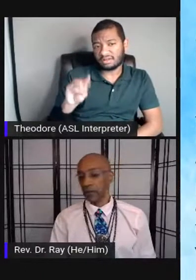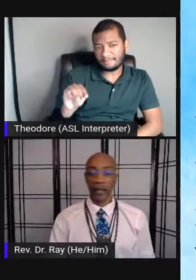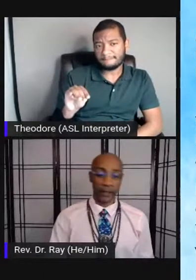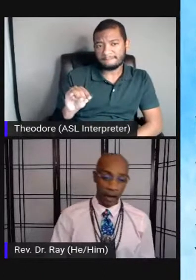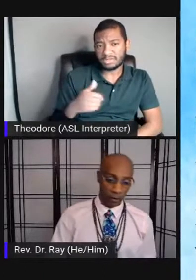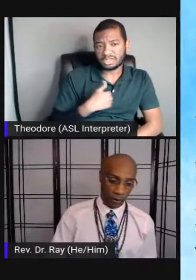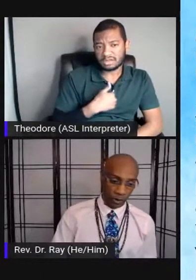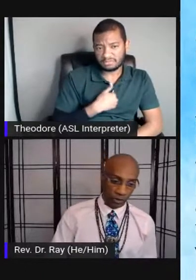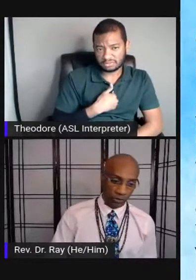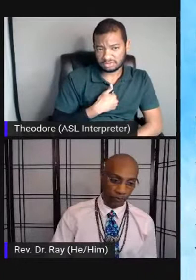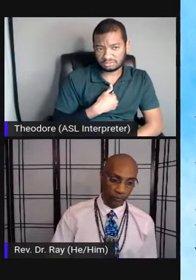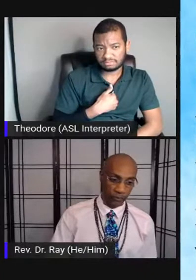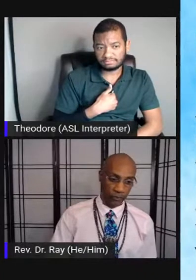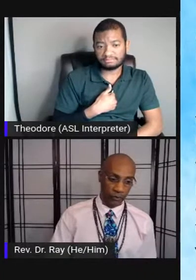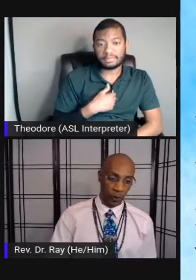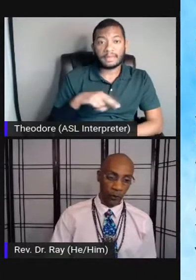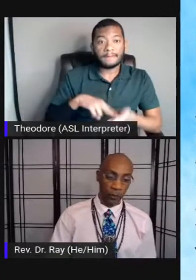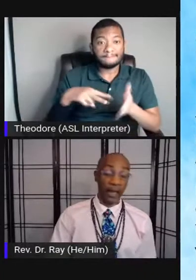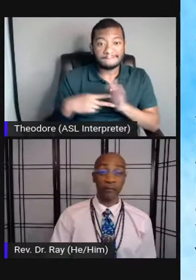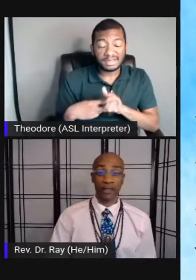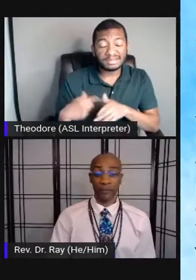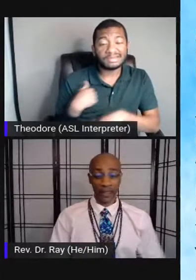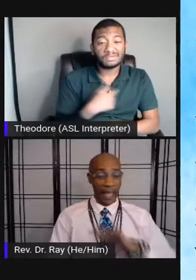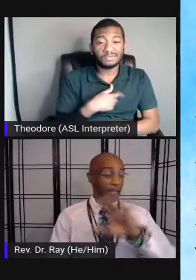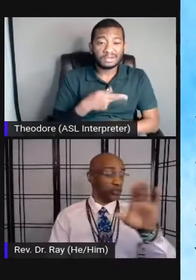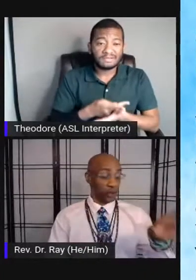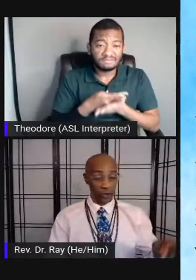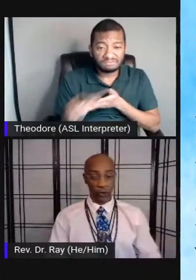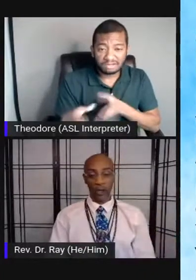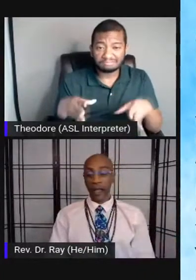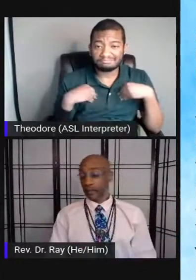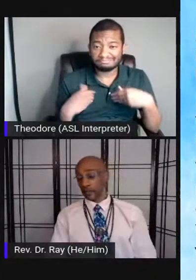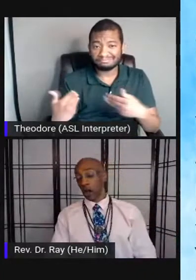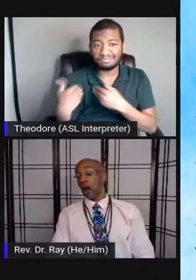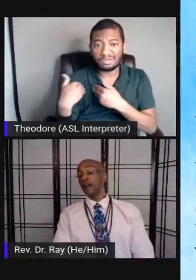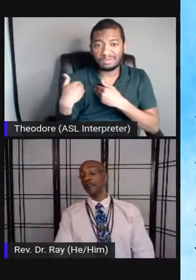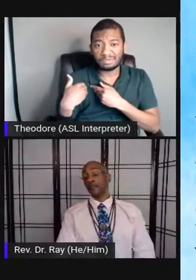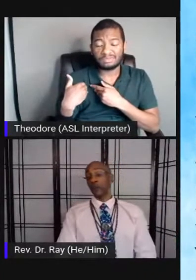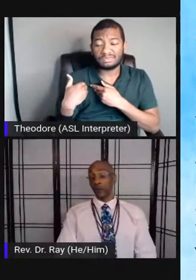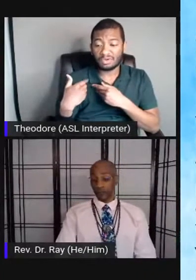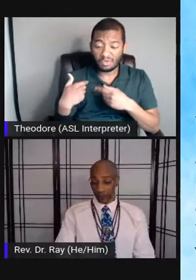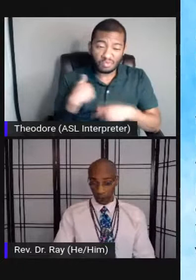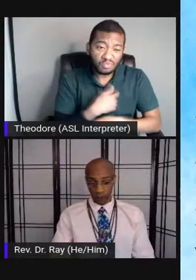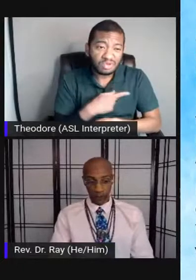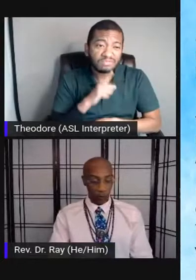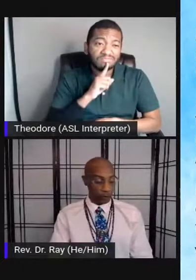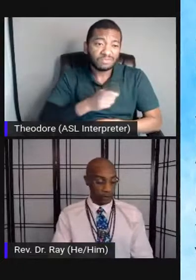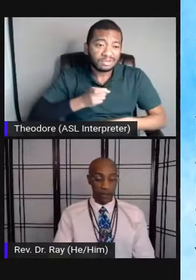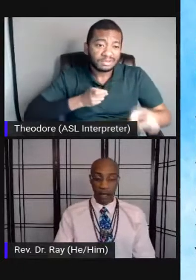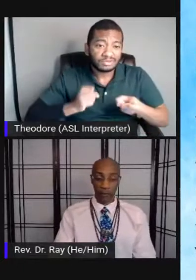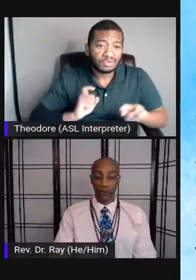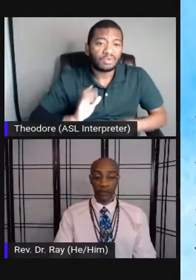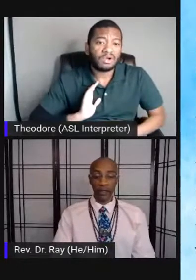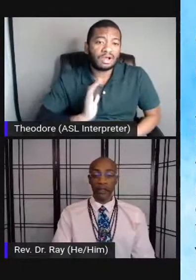feelings, and our emotions. When we blame something external as the cause of what we feel, we miss